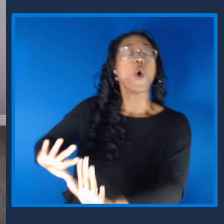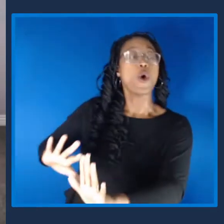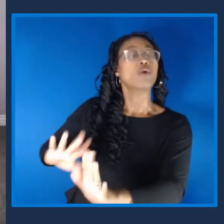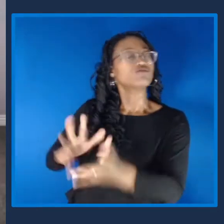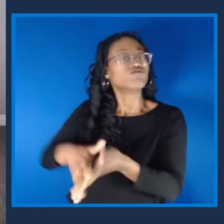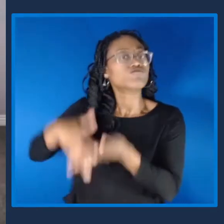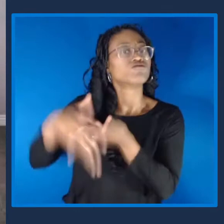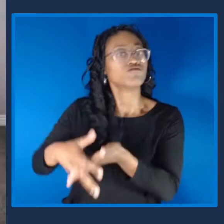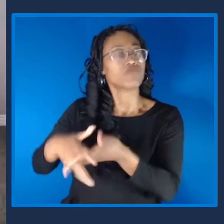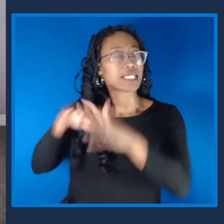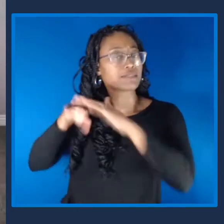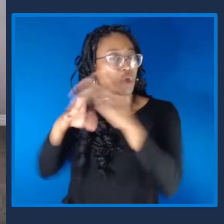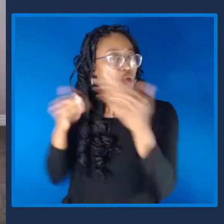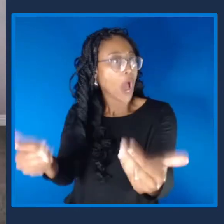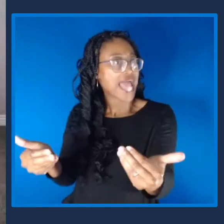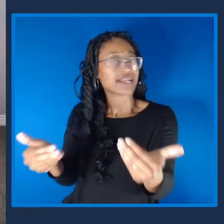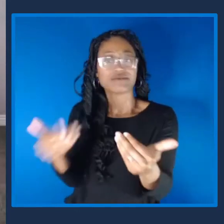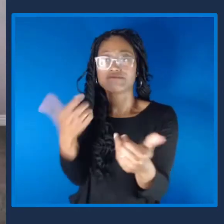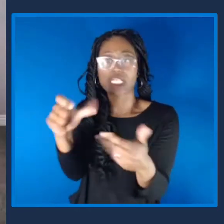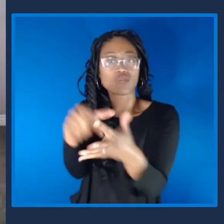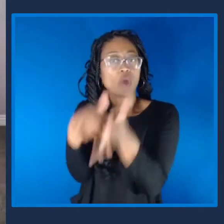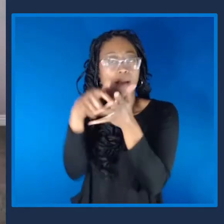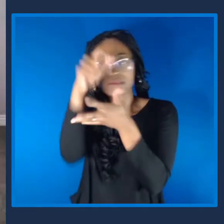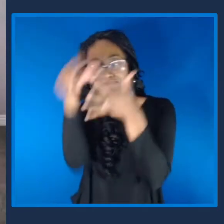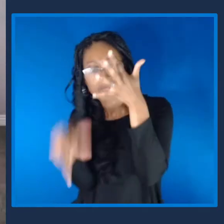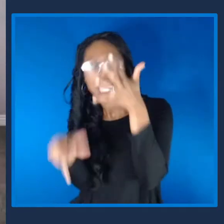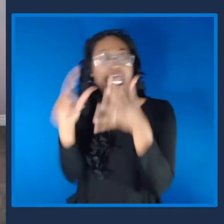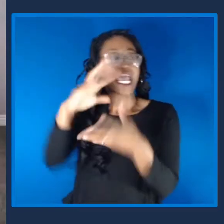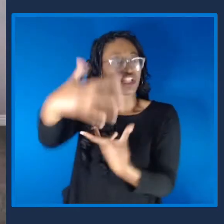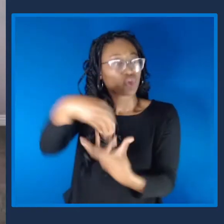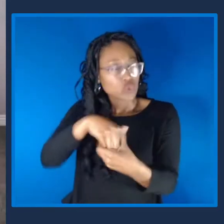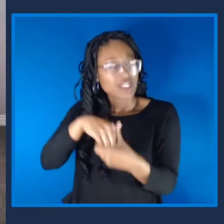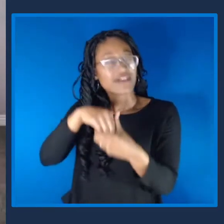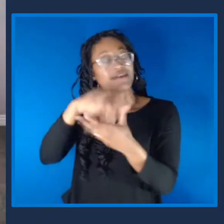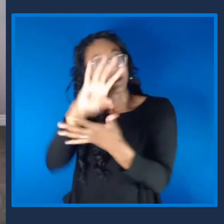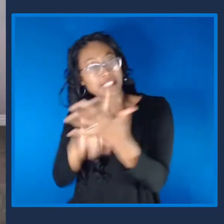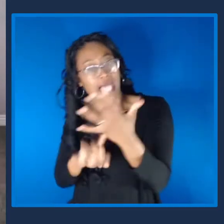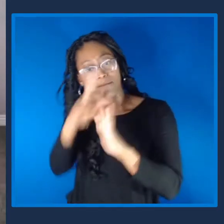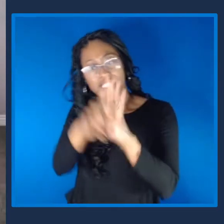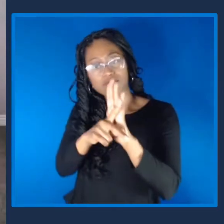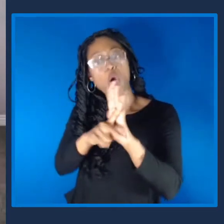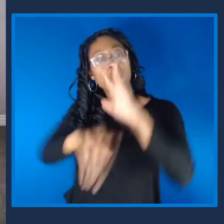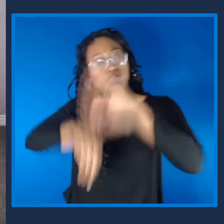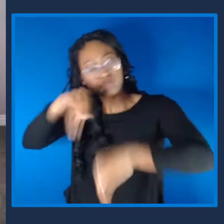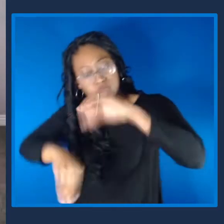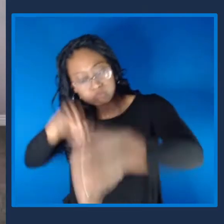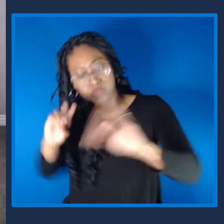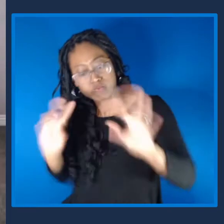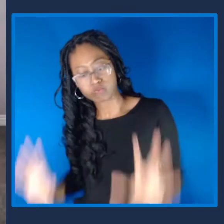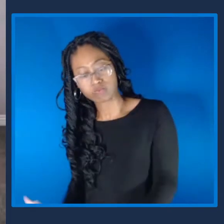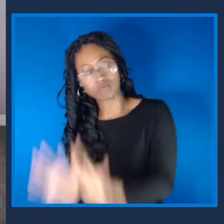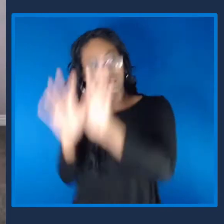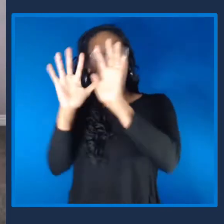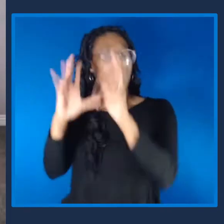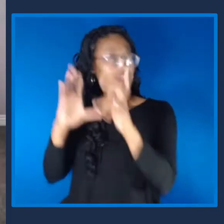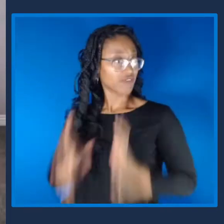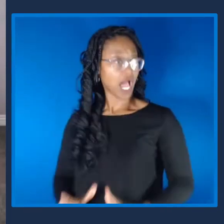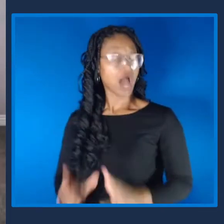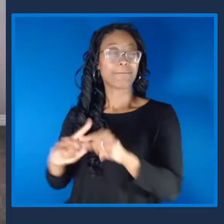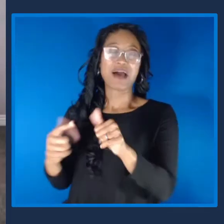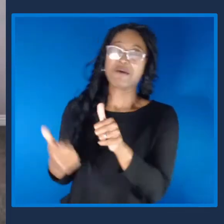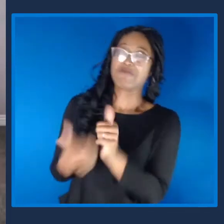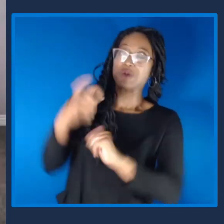incorporate accessibility requirements and inclusive design principles. That's a fantastic way to do things. But more often than not, we're starting